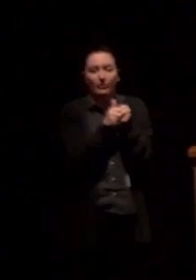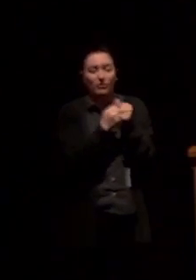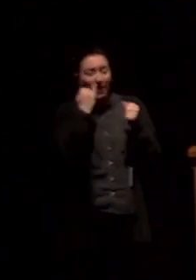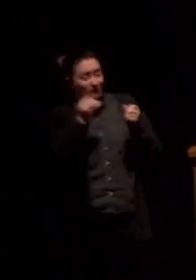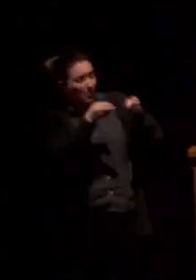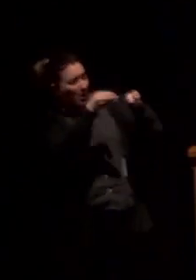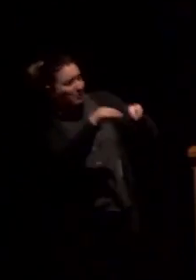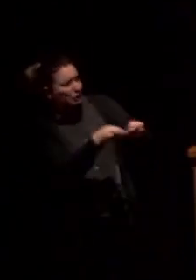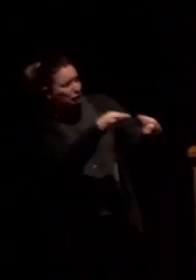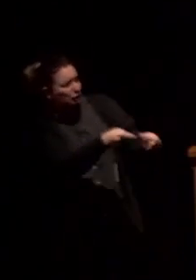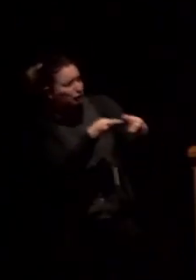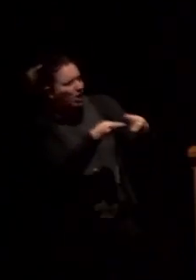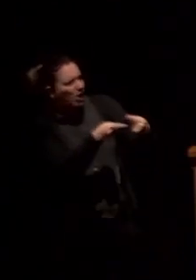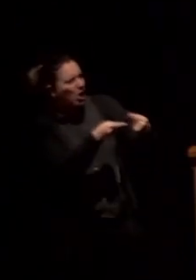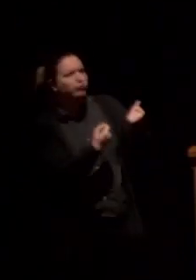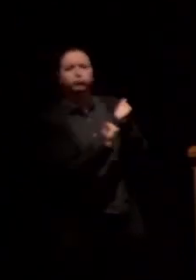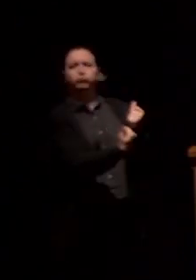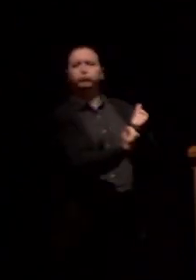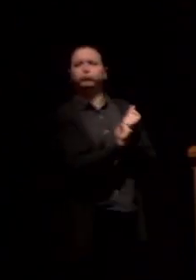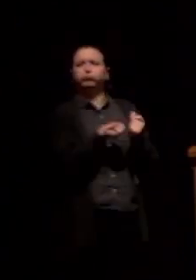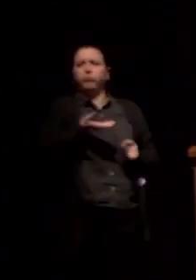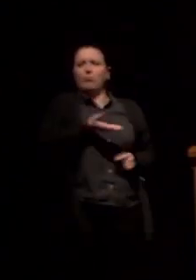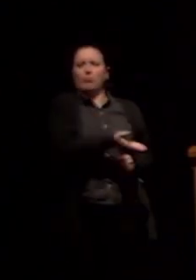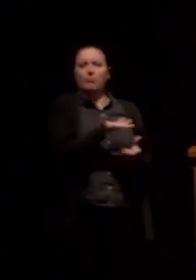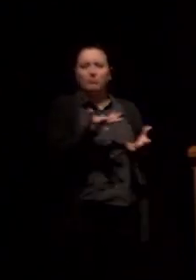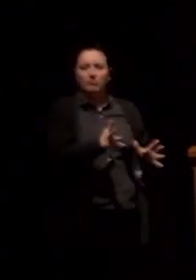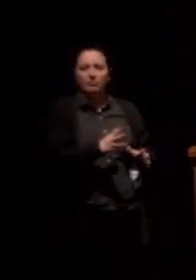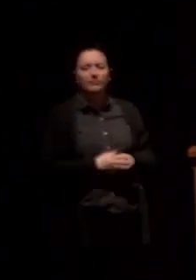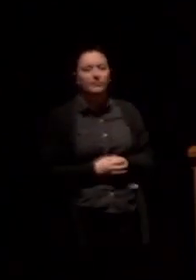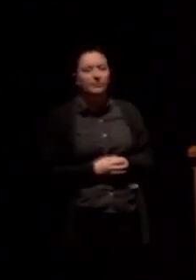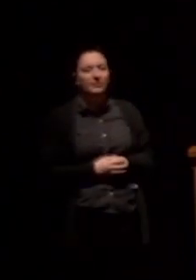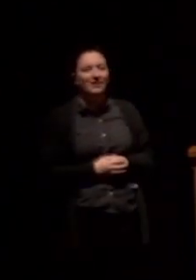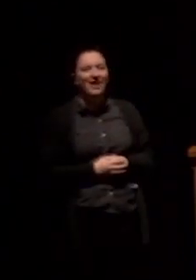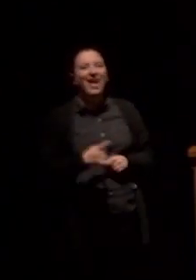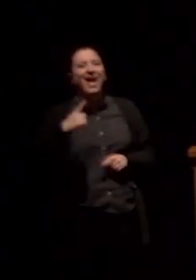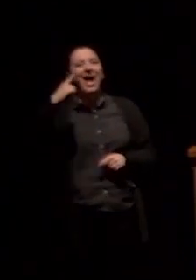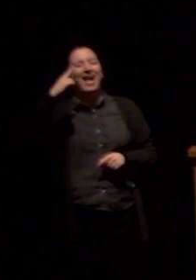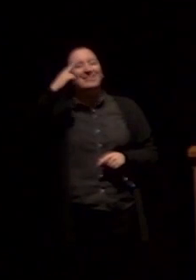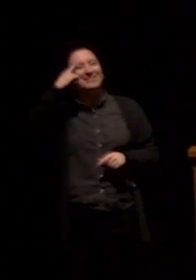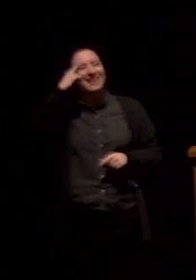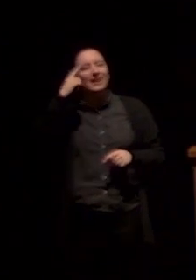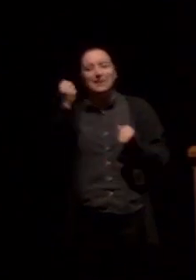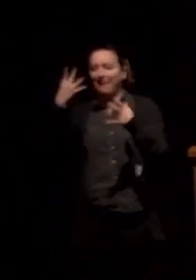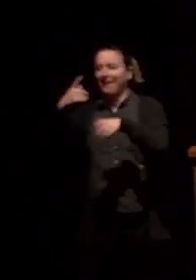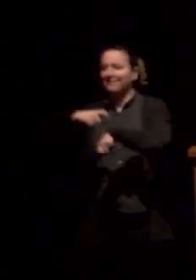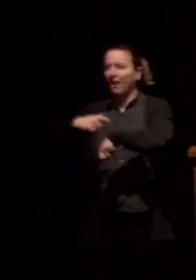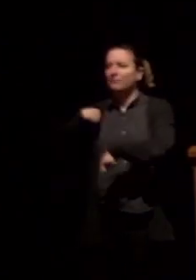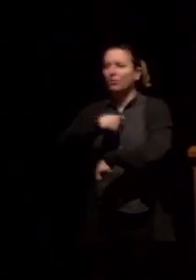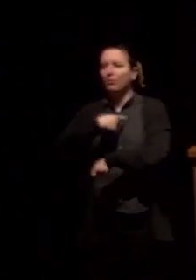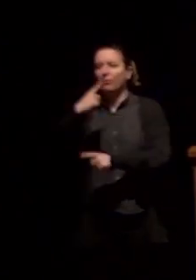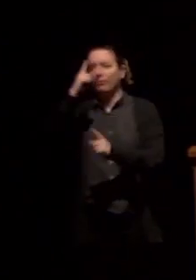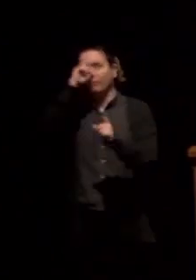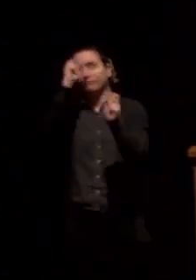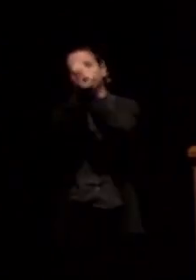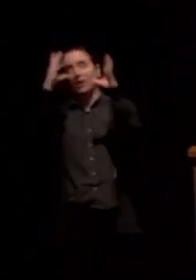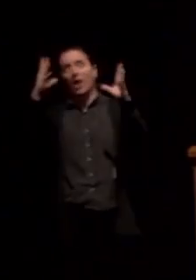true, frankly, in the disability and the mental health movement, like the goal is to live by yourself. So until my husband died, I've never lived by